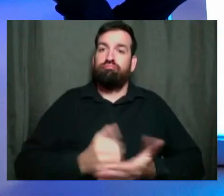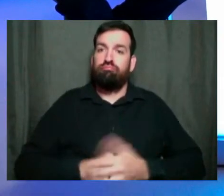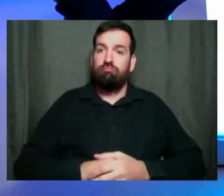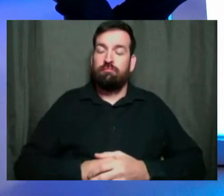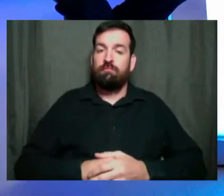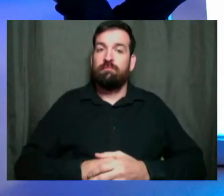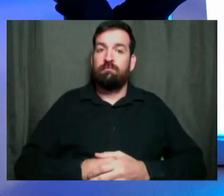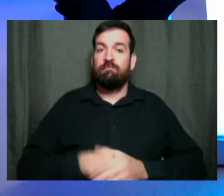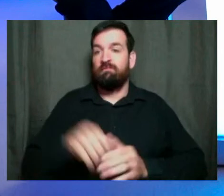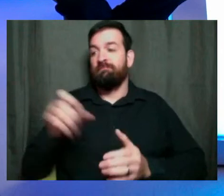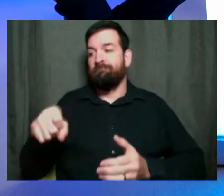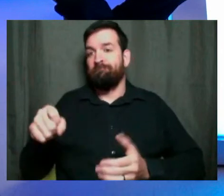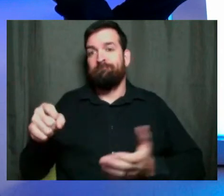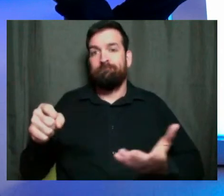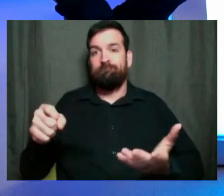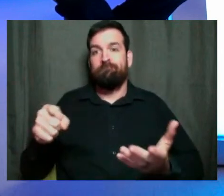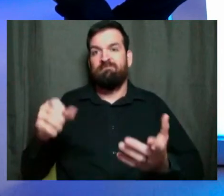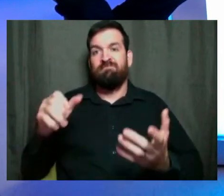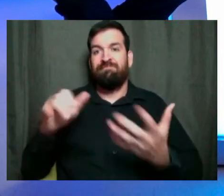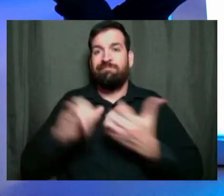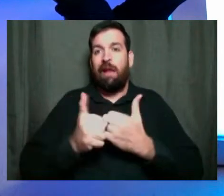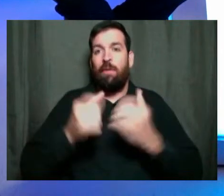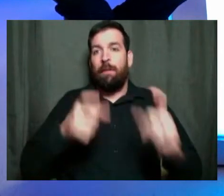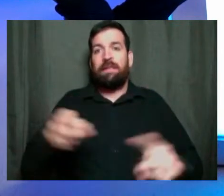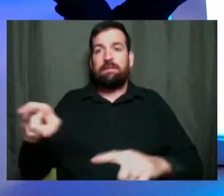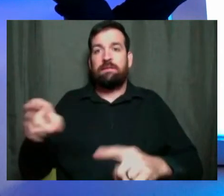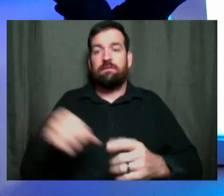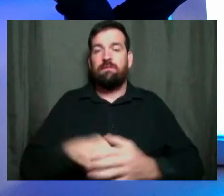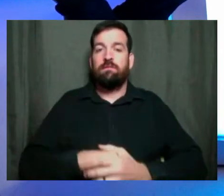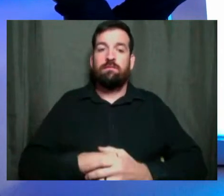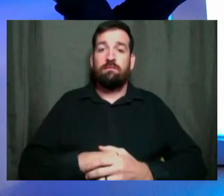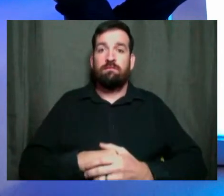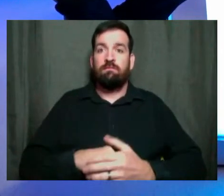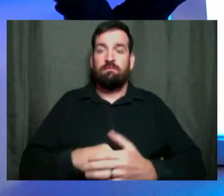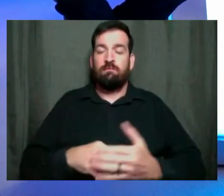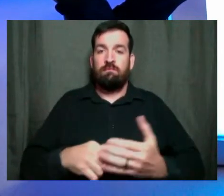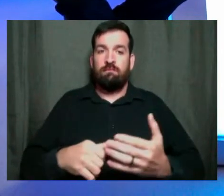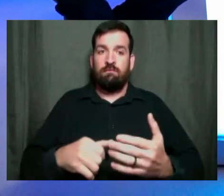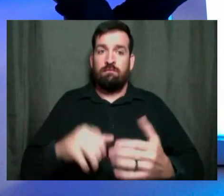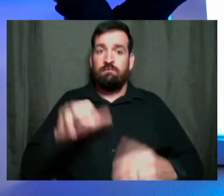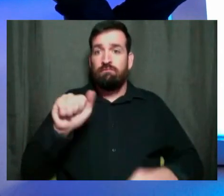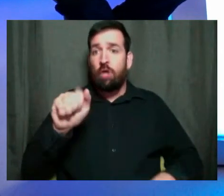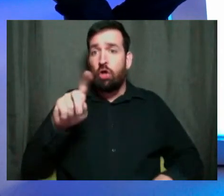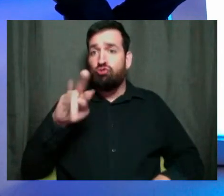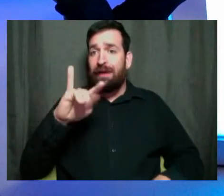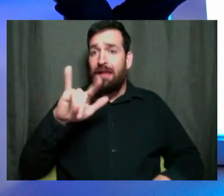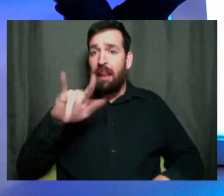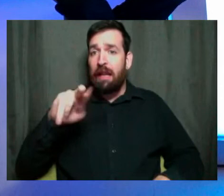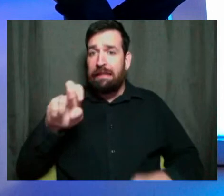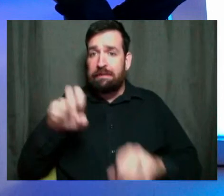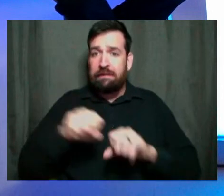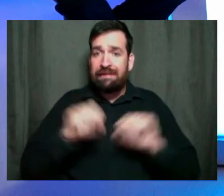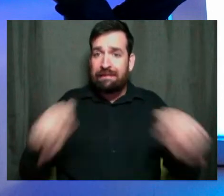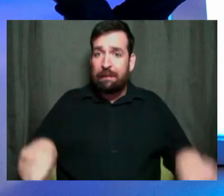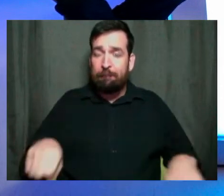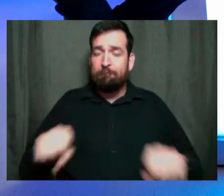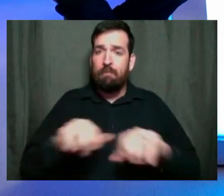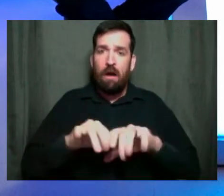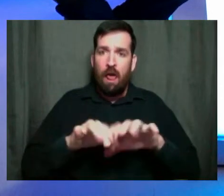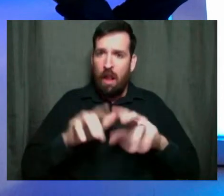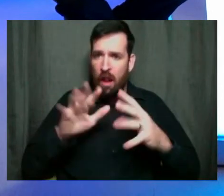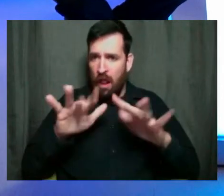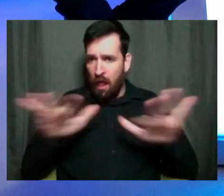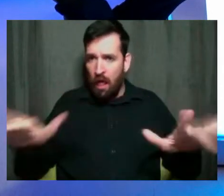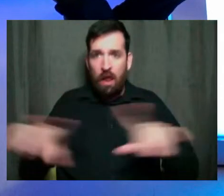that's basically how that occurs. It's everything from the sympathetic, or the adrenaline system, as we call it, surge, and all these other effects. But that's